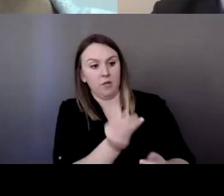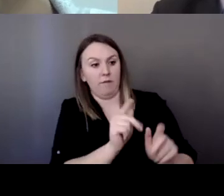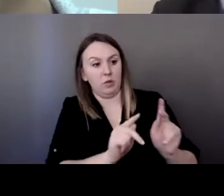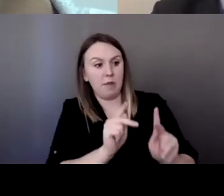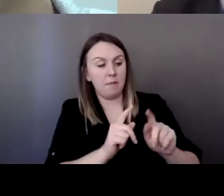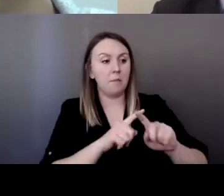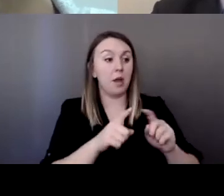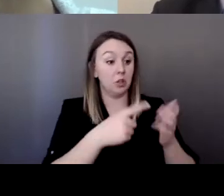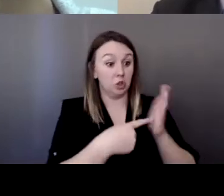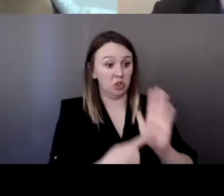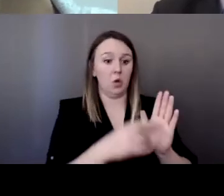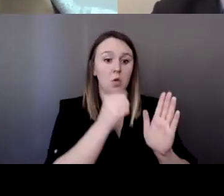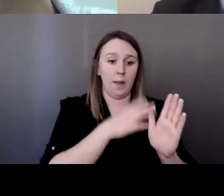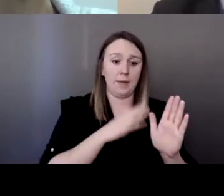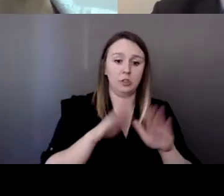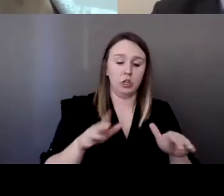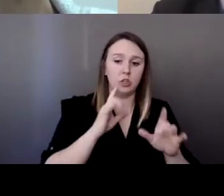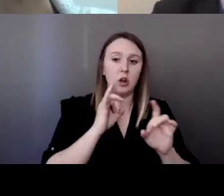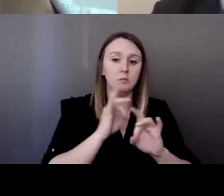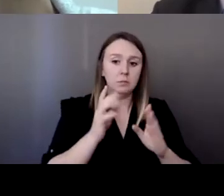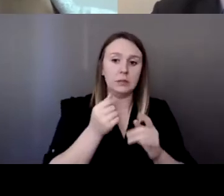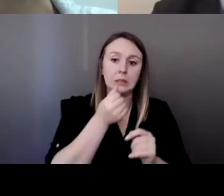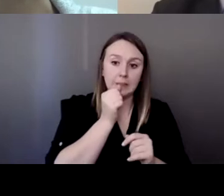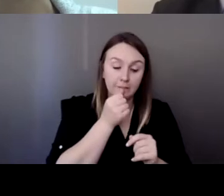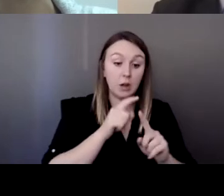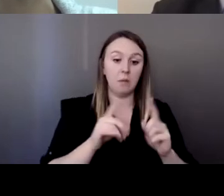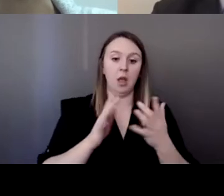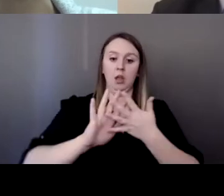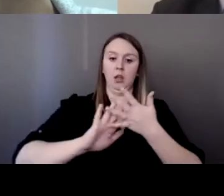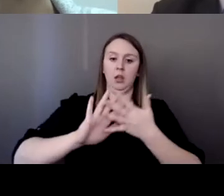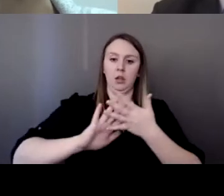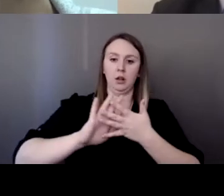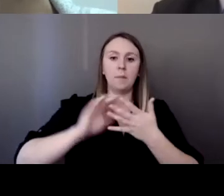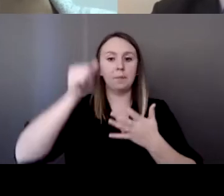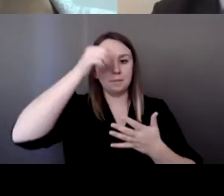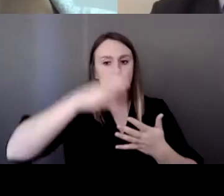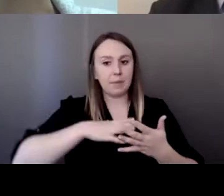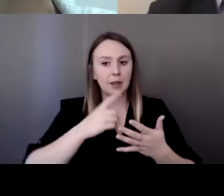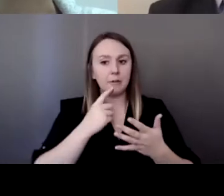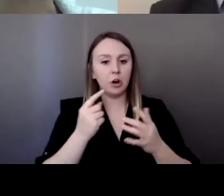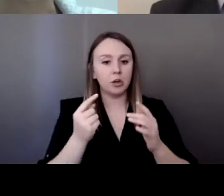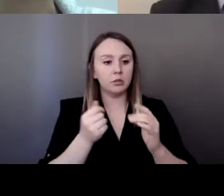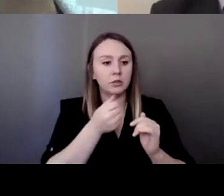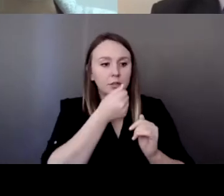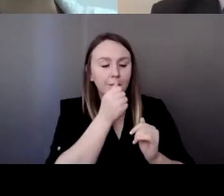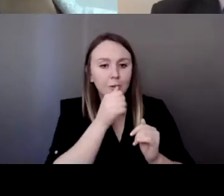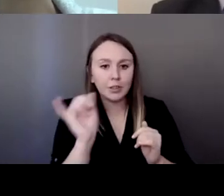but because there's such a big gray area, the men are also suffering now as well. Historical